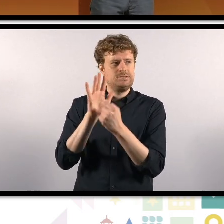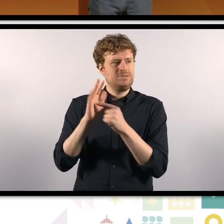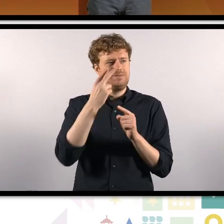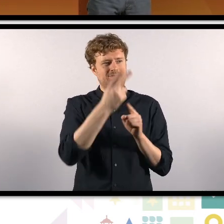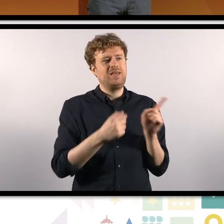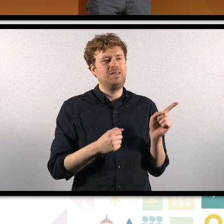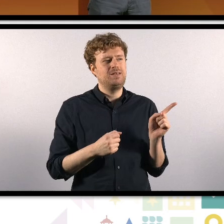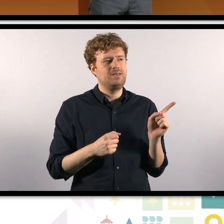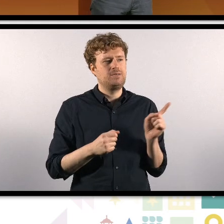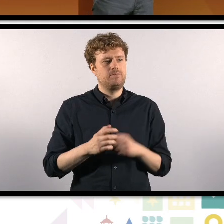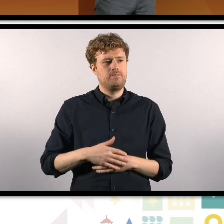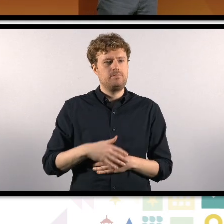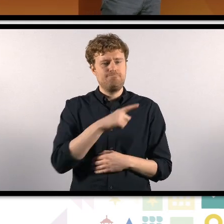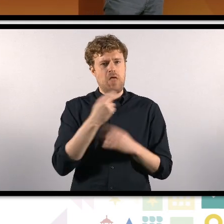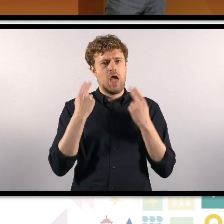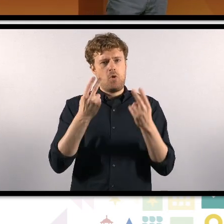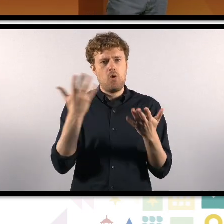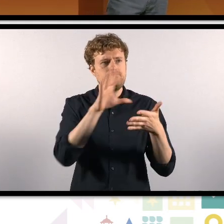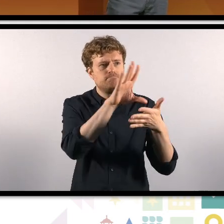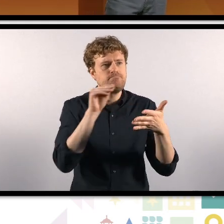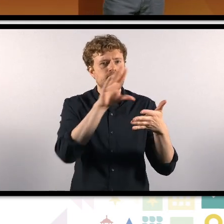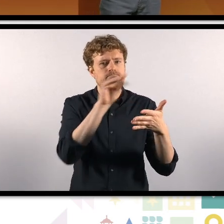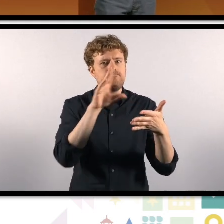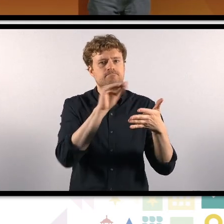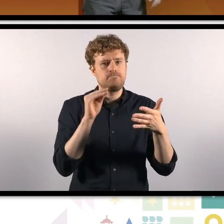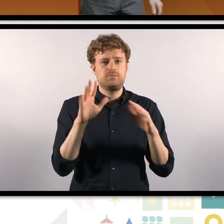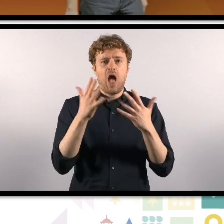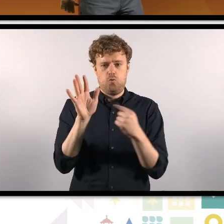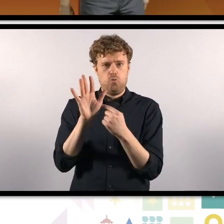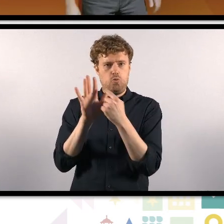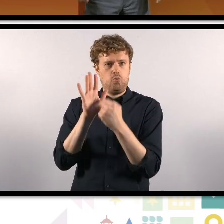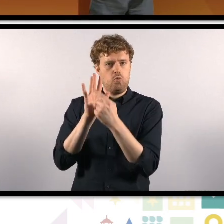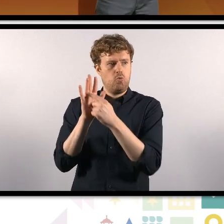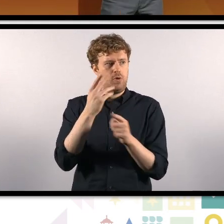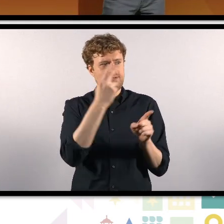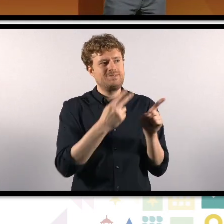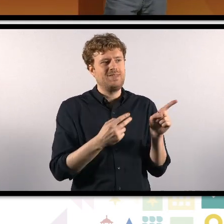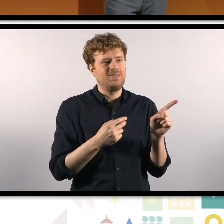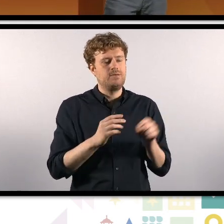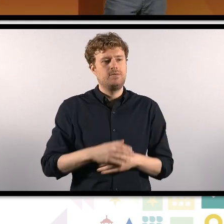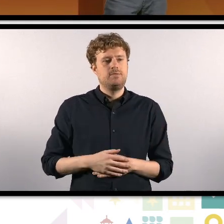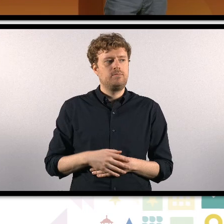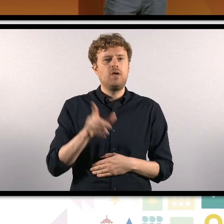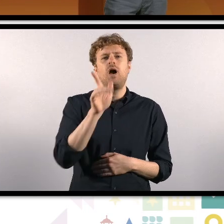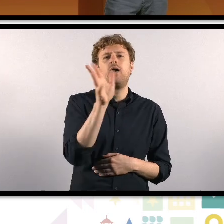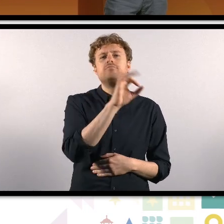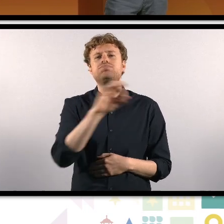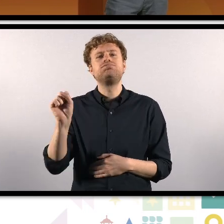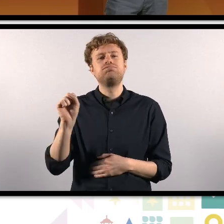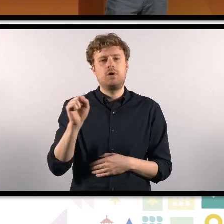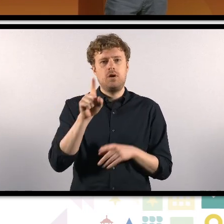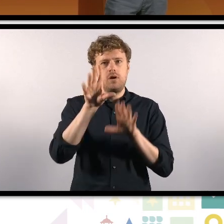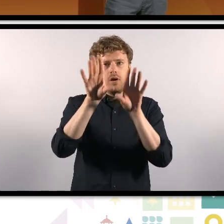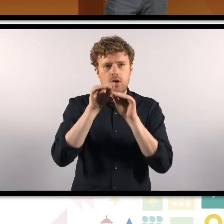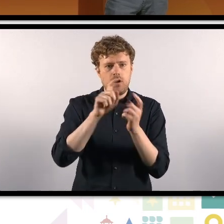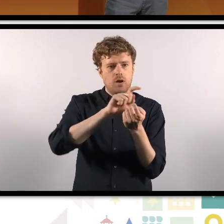with fingerspelling to be able to capture the movement. So that's why I wanted to show you this image, but I will be showing you a demo momentarily.